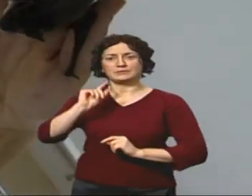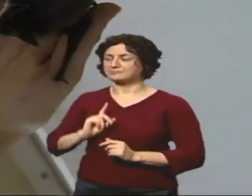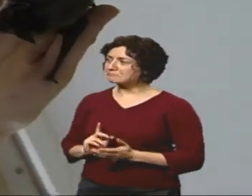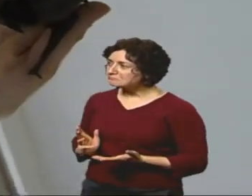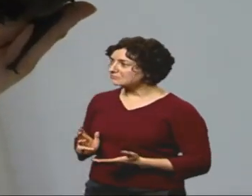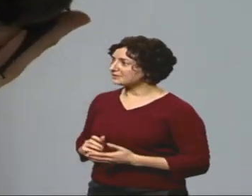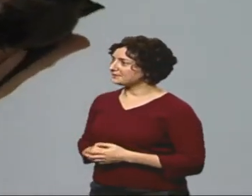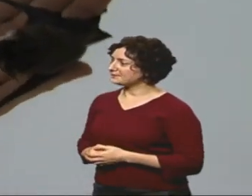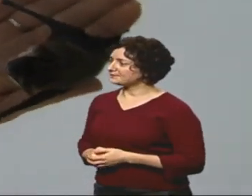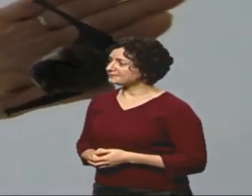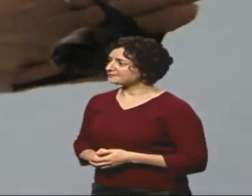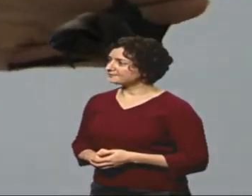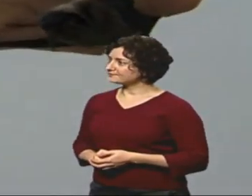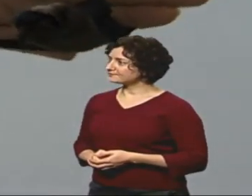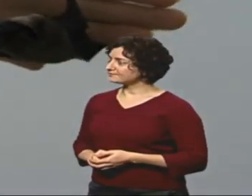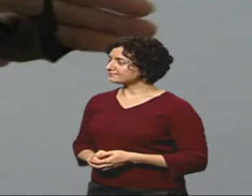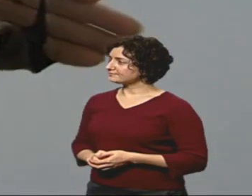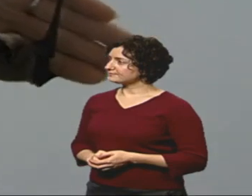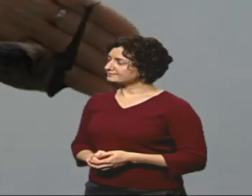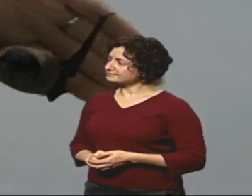abilities after so long in captivity.